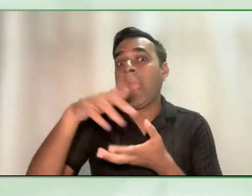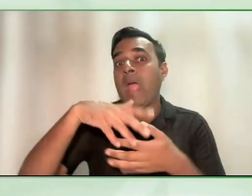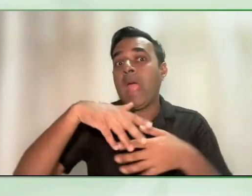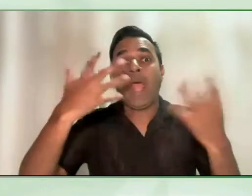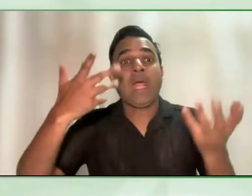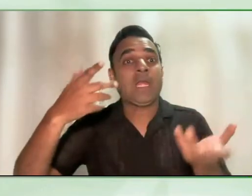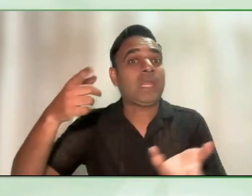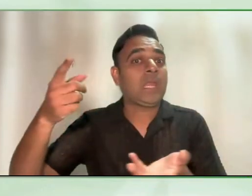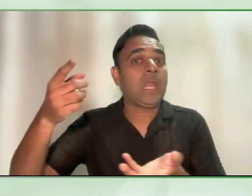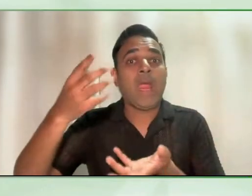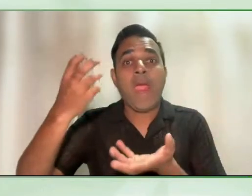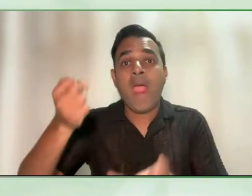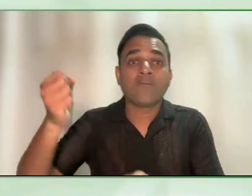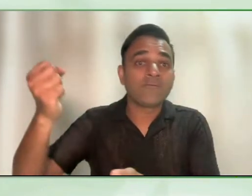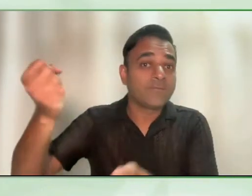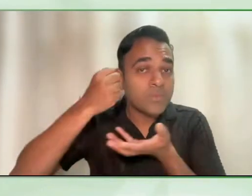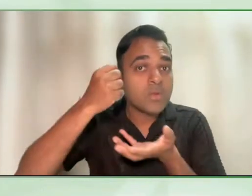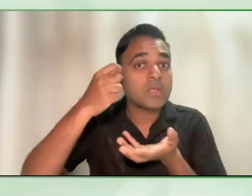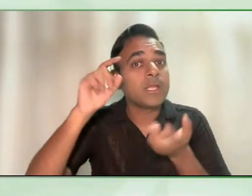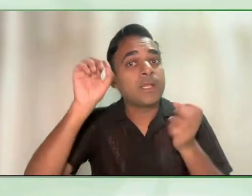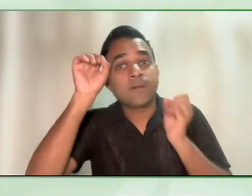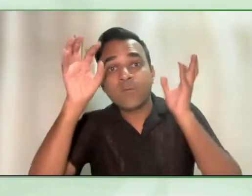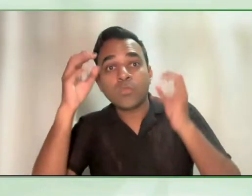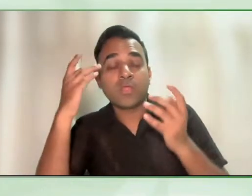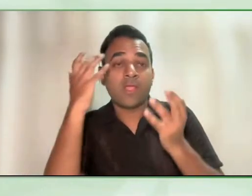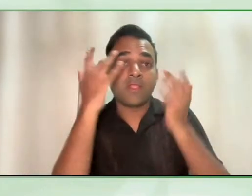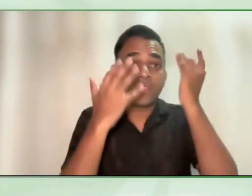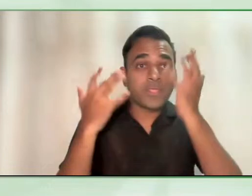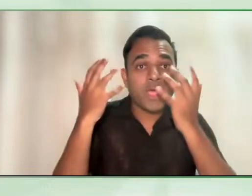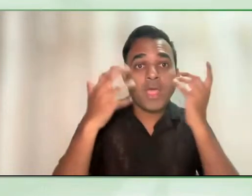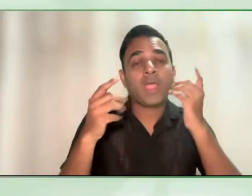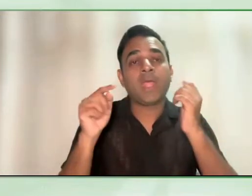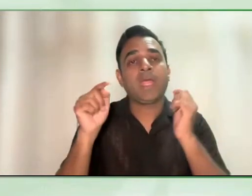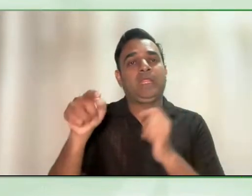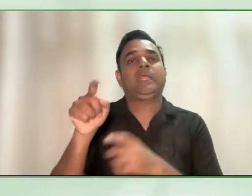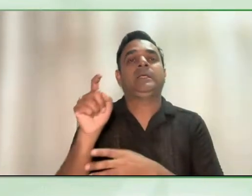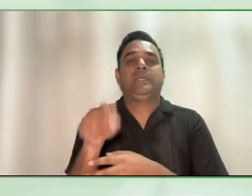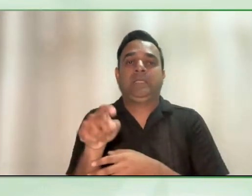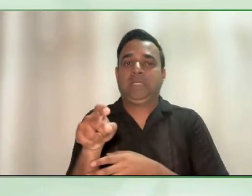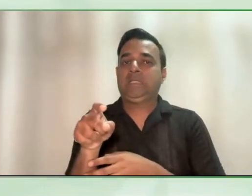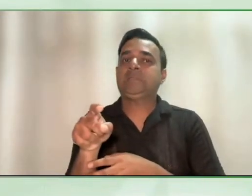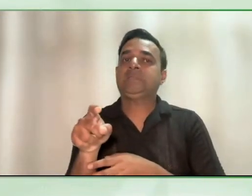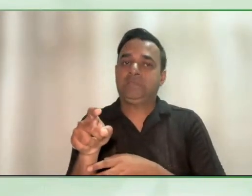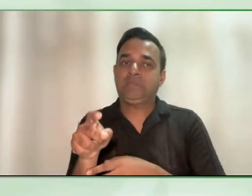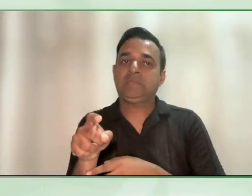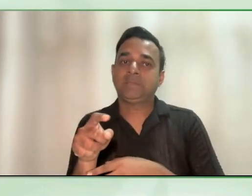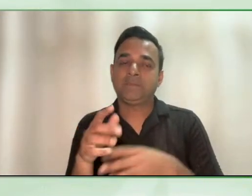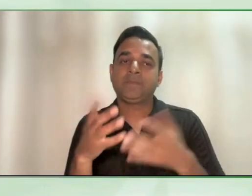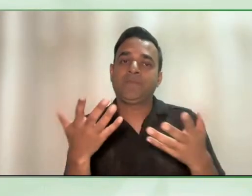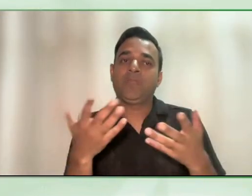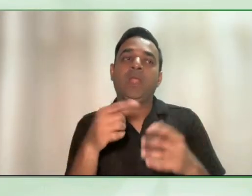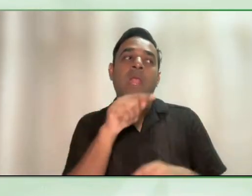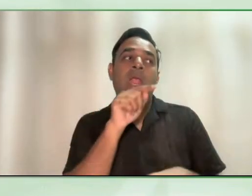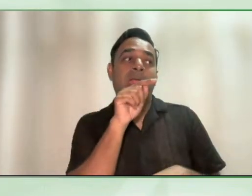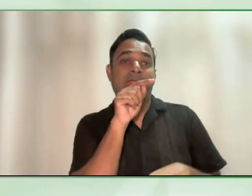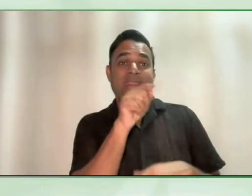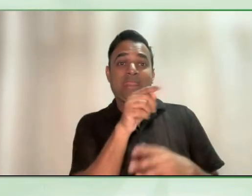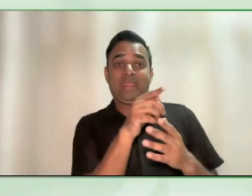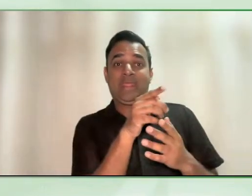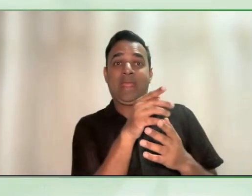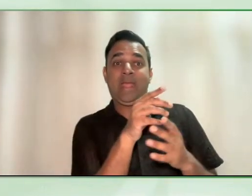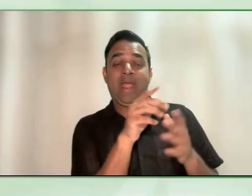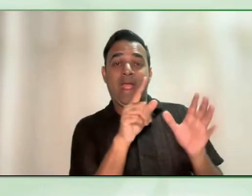disability populations and others. It's the equivalent of universal design. If we respond to disasters in a universal